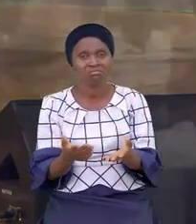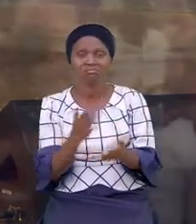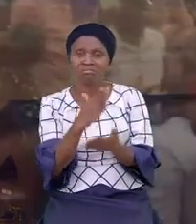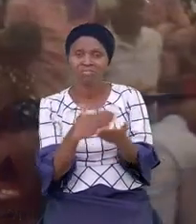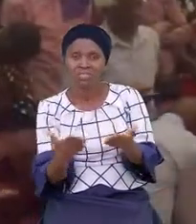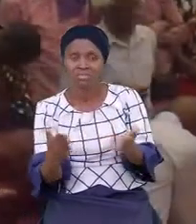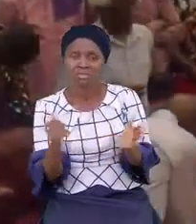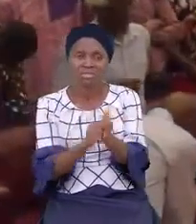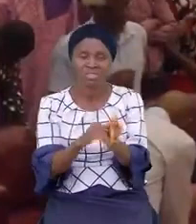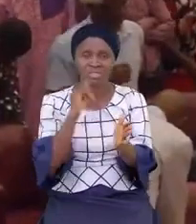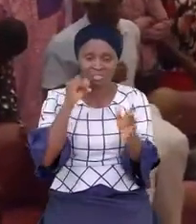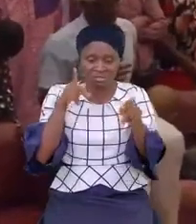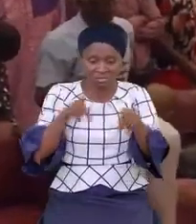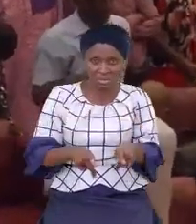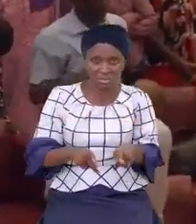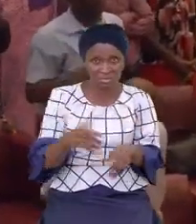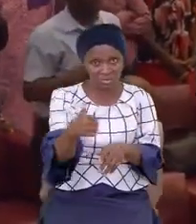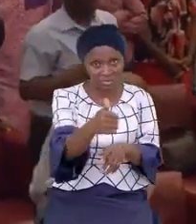something personal,